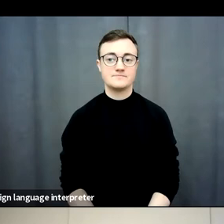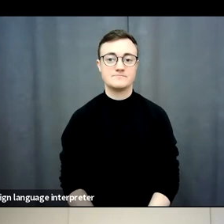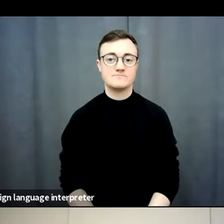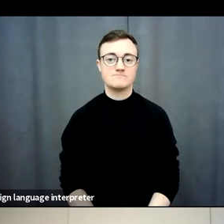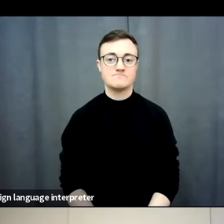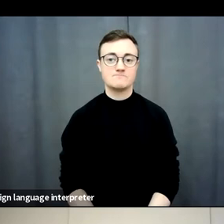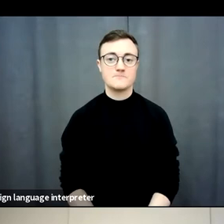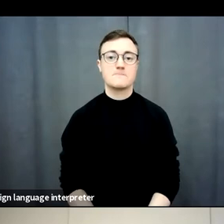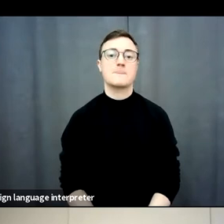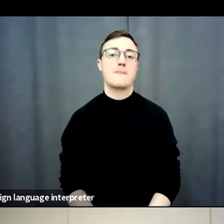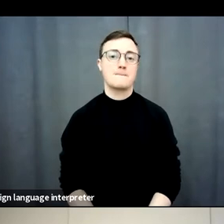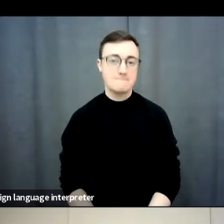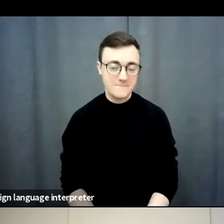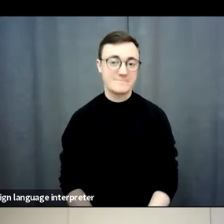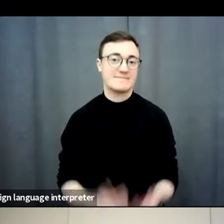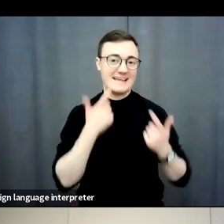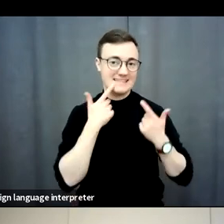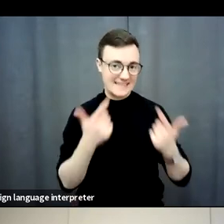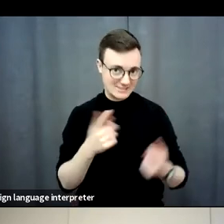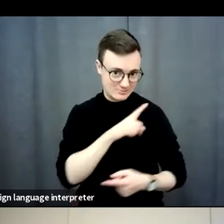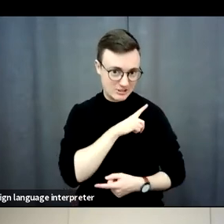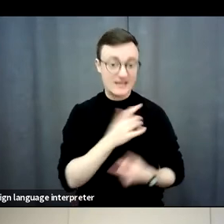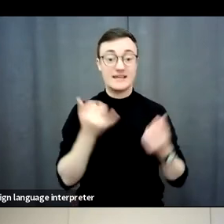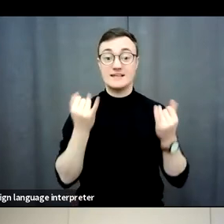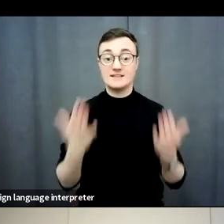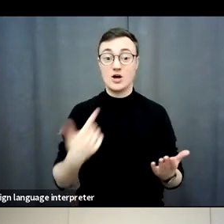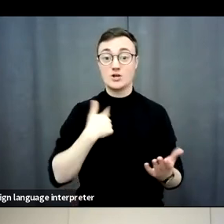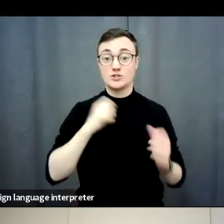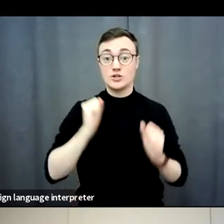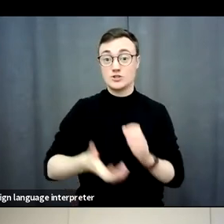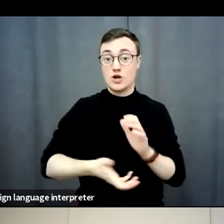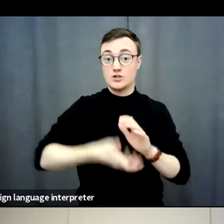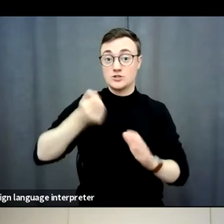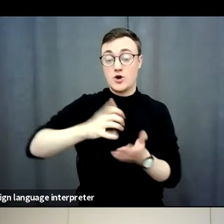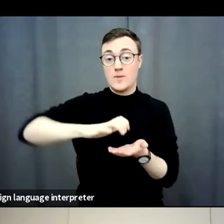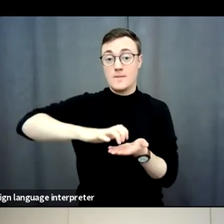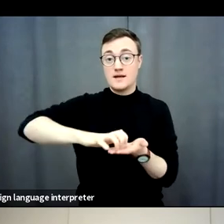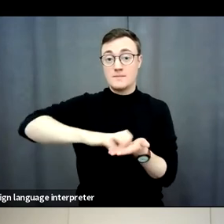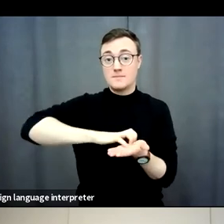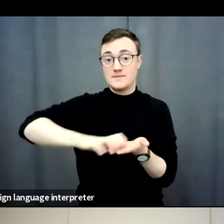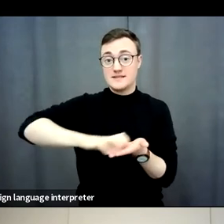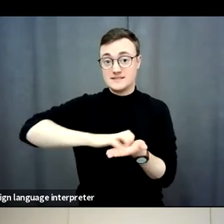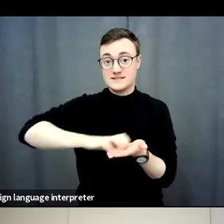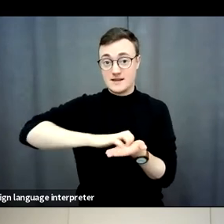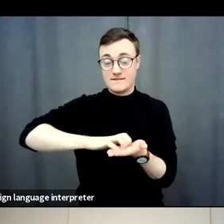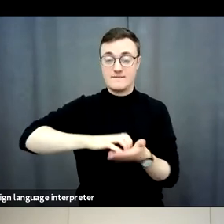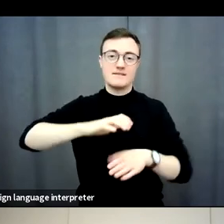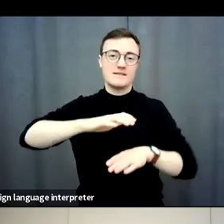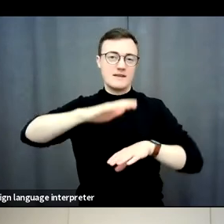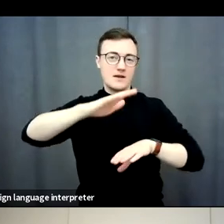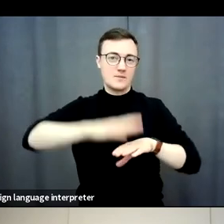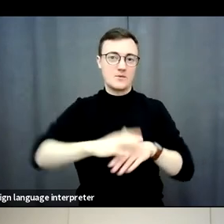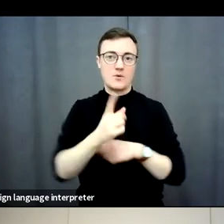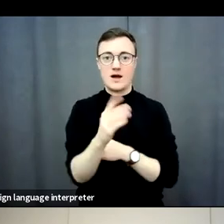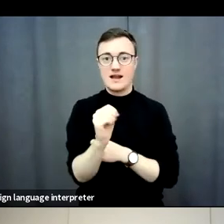Thank you very much. And I'm going to talk about Braille or Lego bricks as a tool for